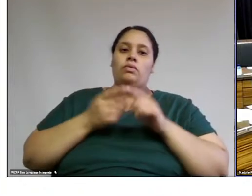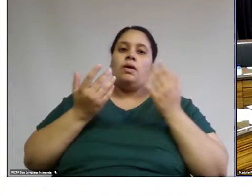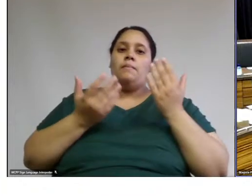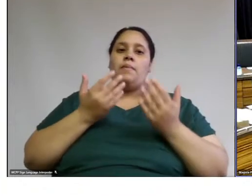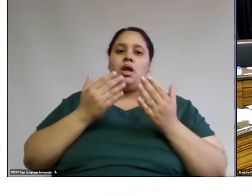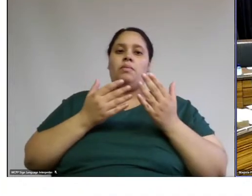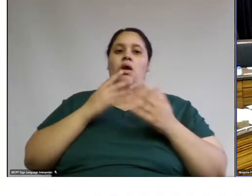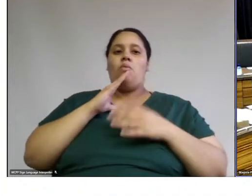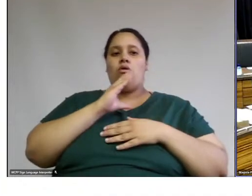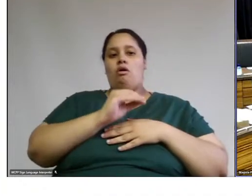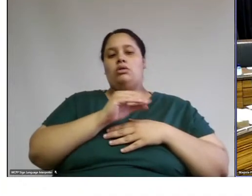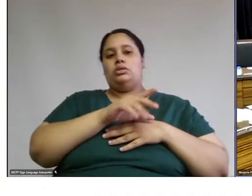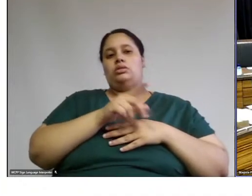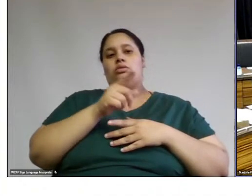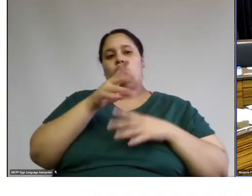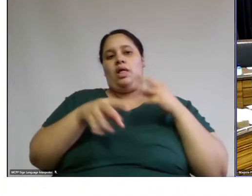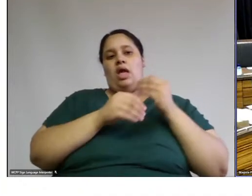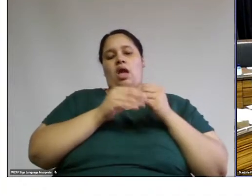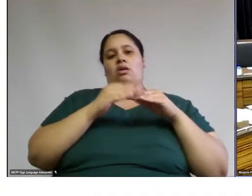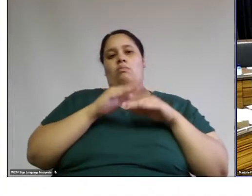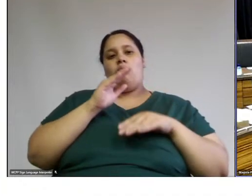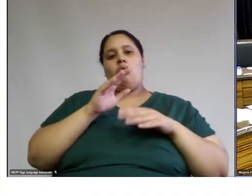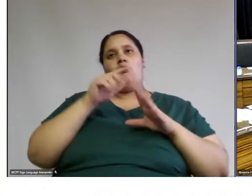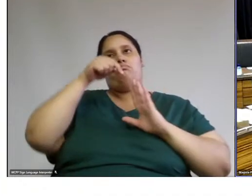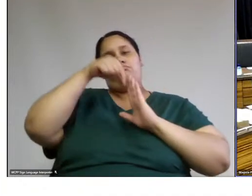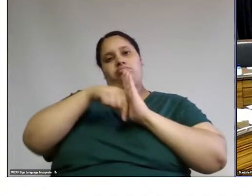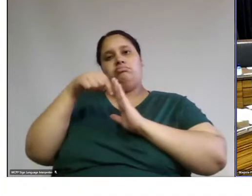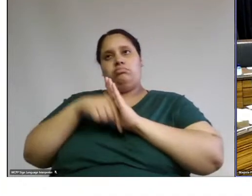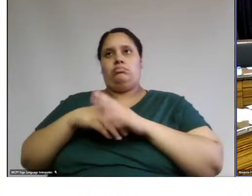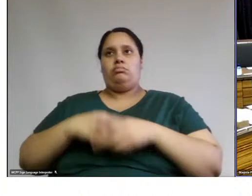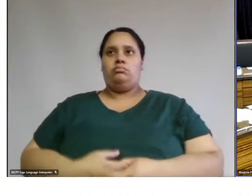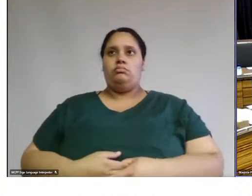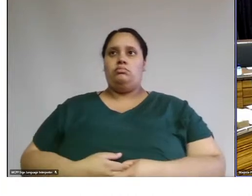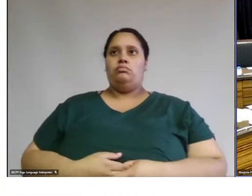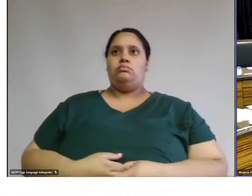to some of the detail. Thank you, Mr. Eli.